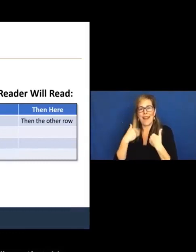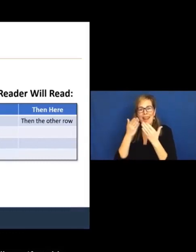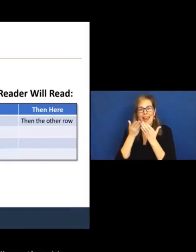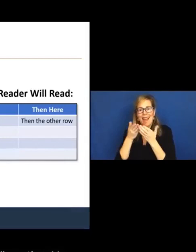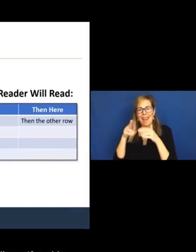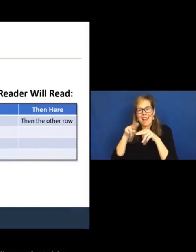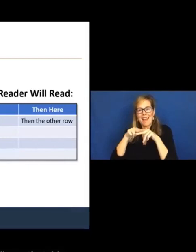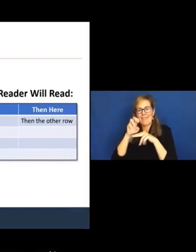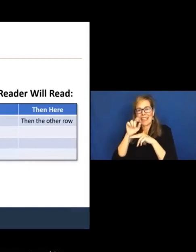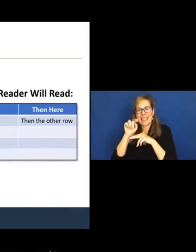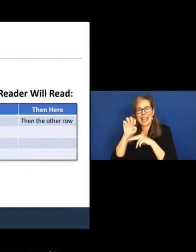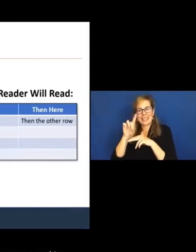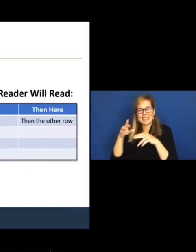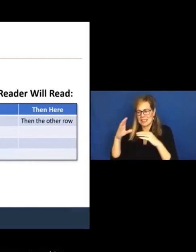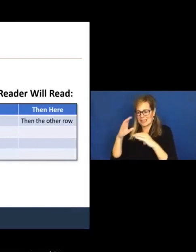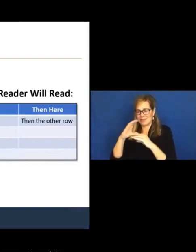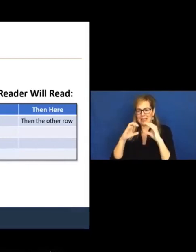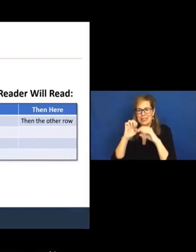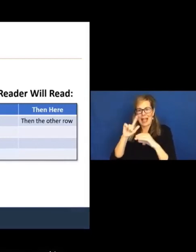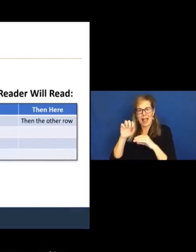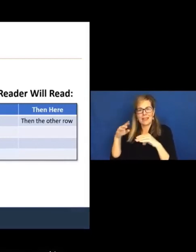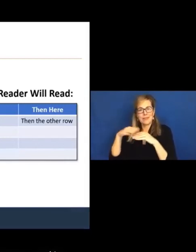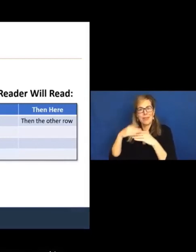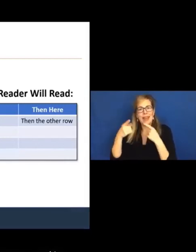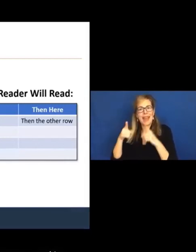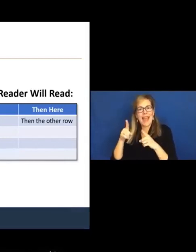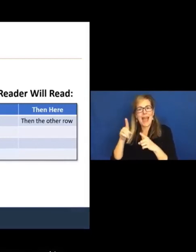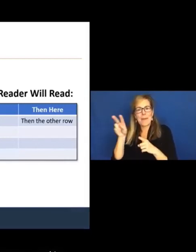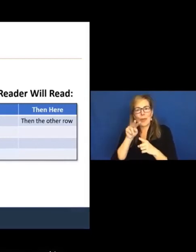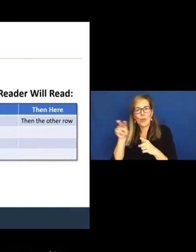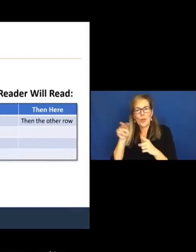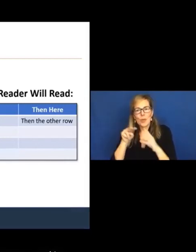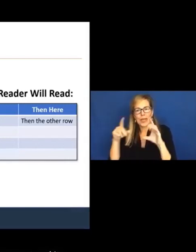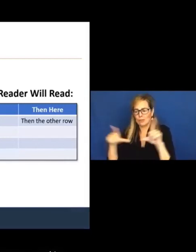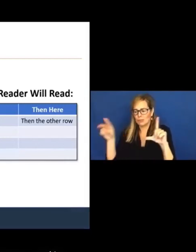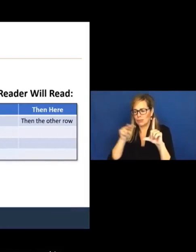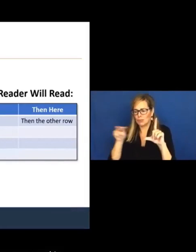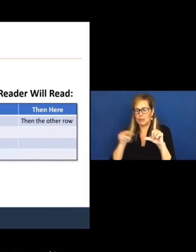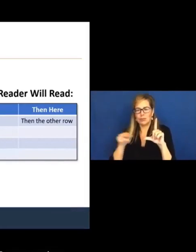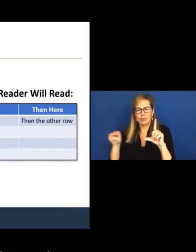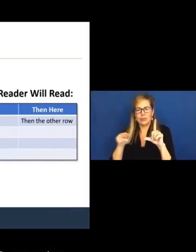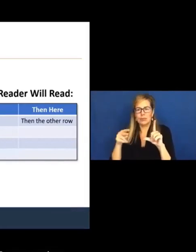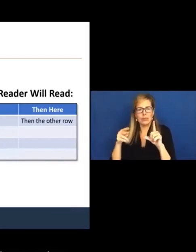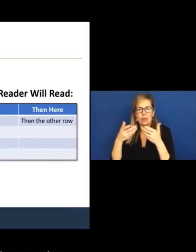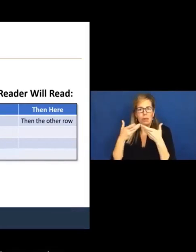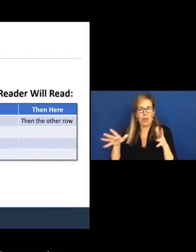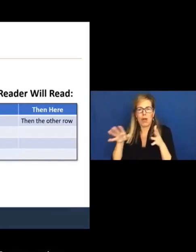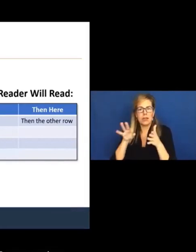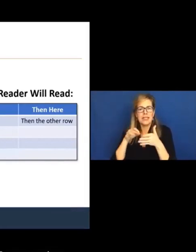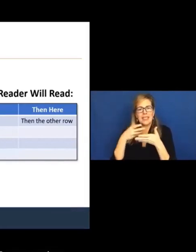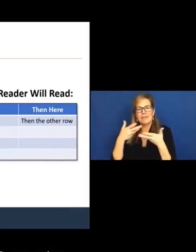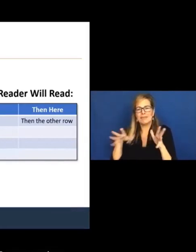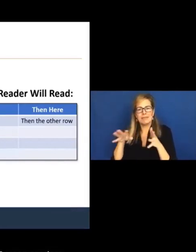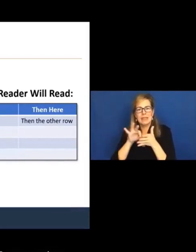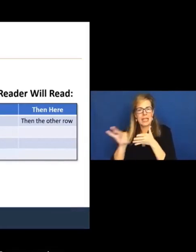merged or split, the reader can actually lose count and it won't provide any information beyond that point where it lost its